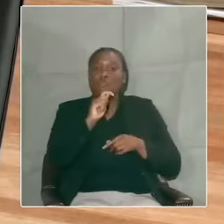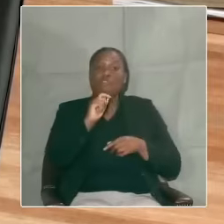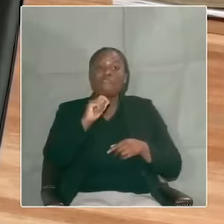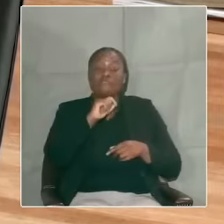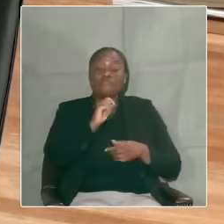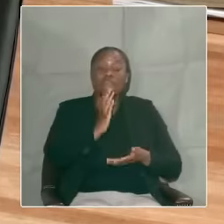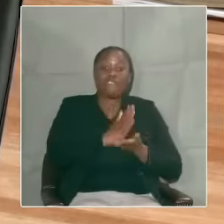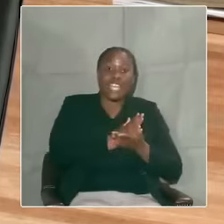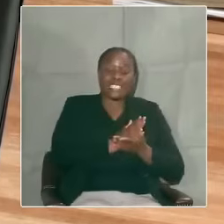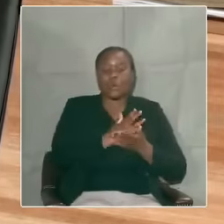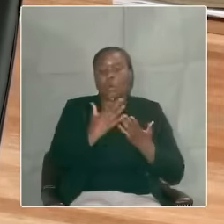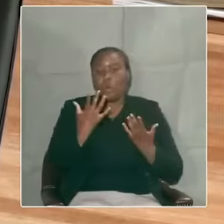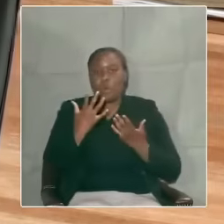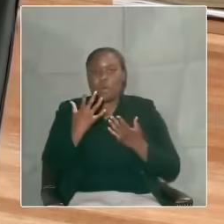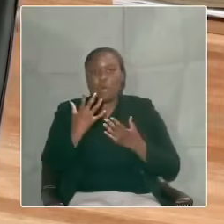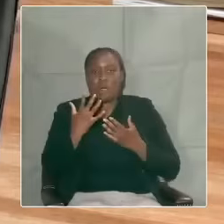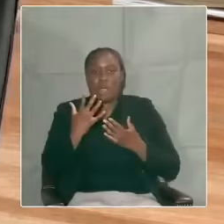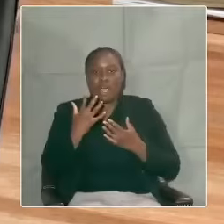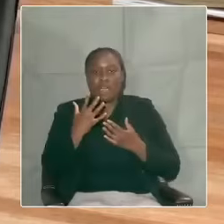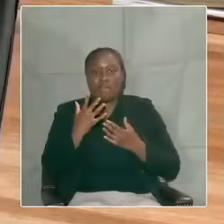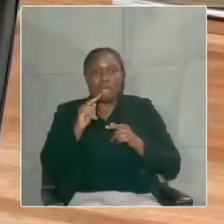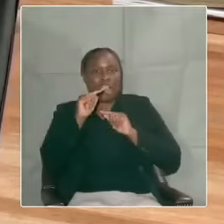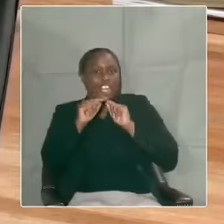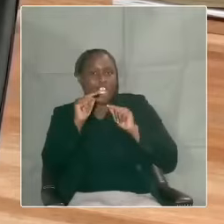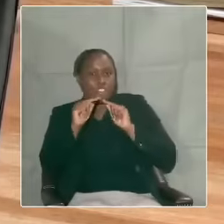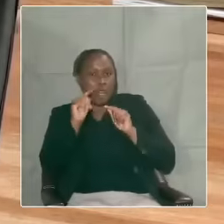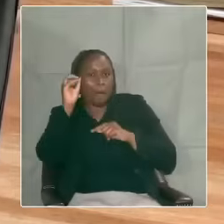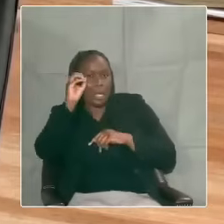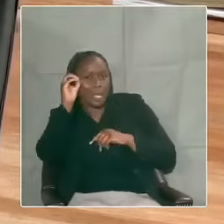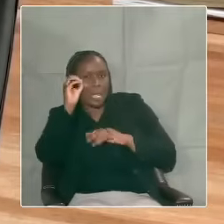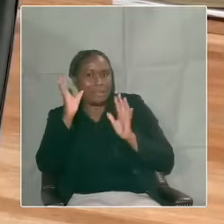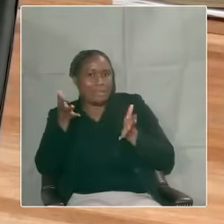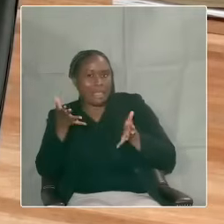facts? But we'll get to that issue